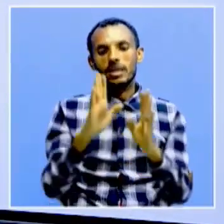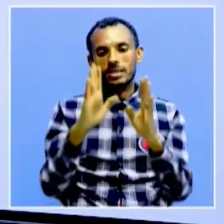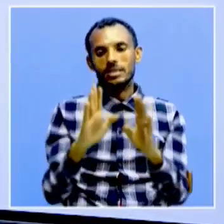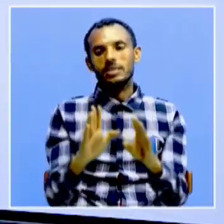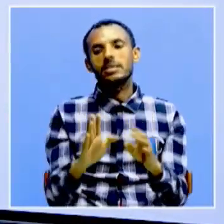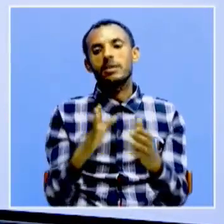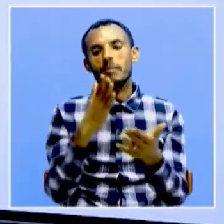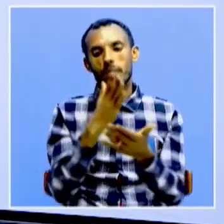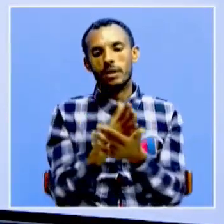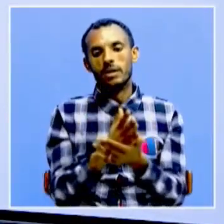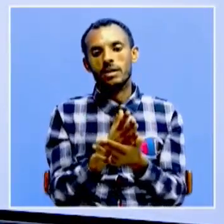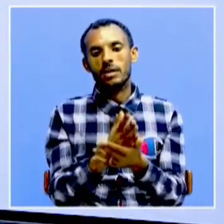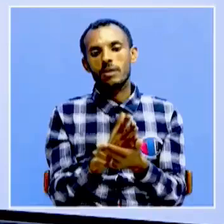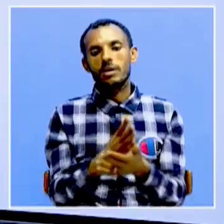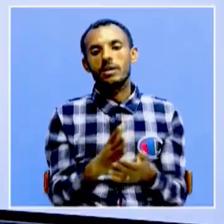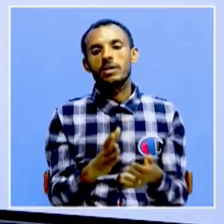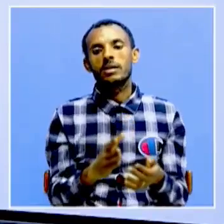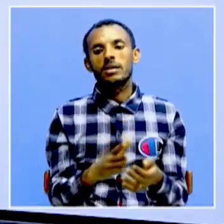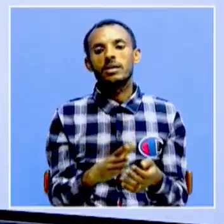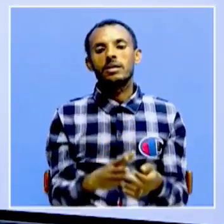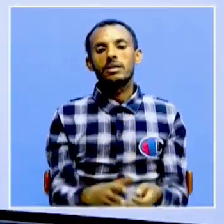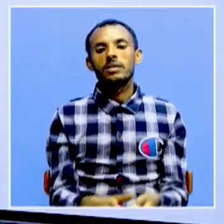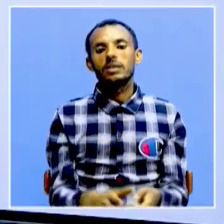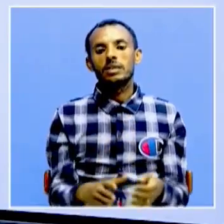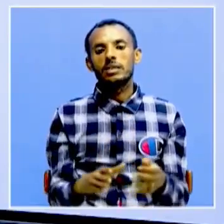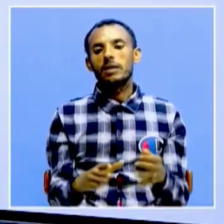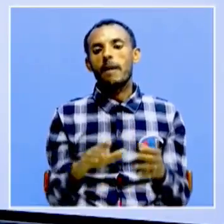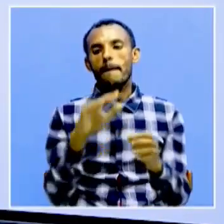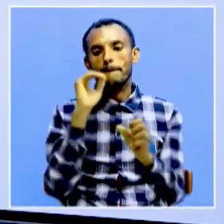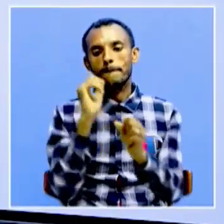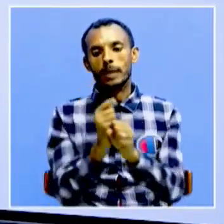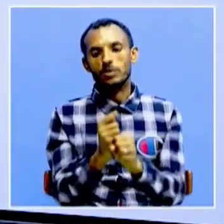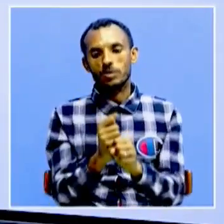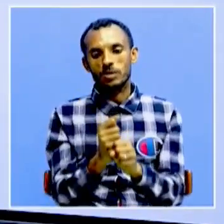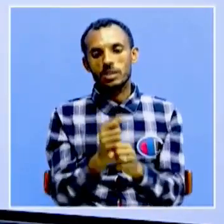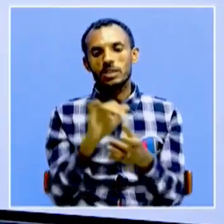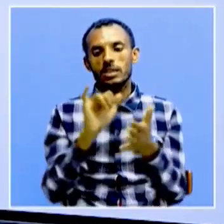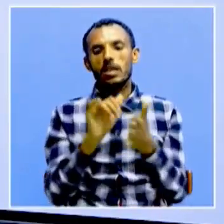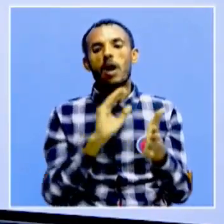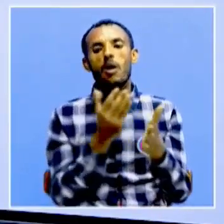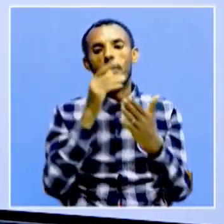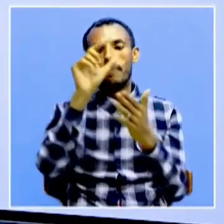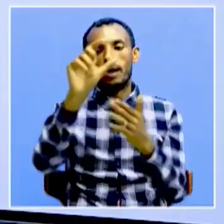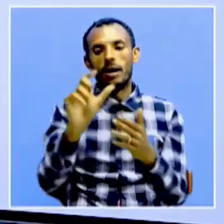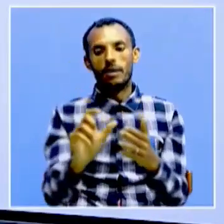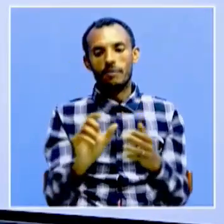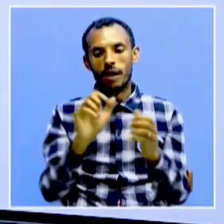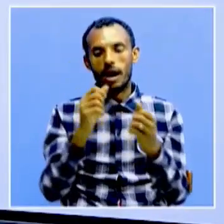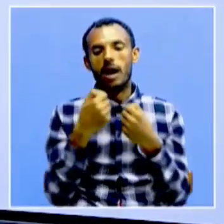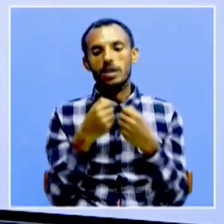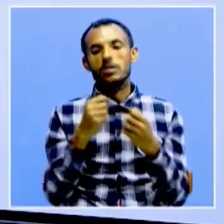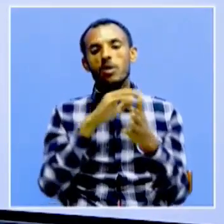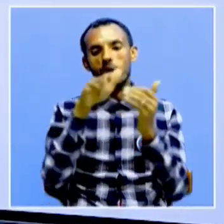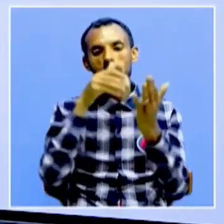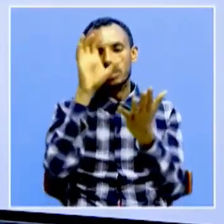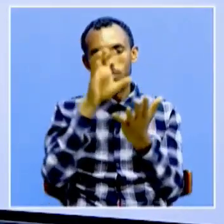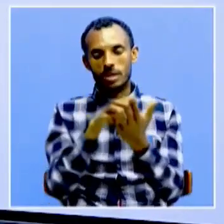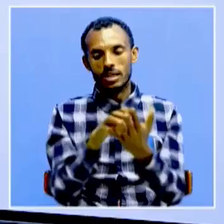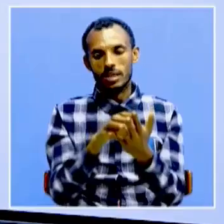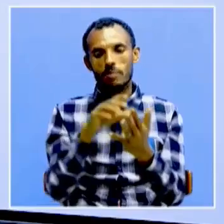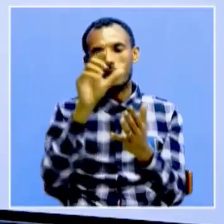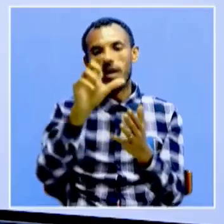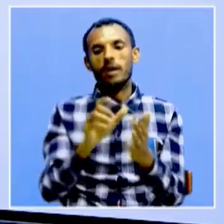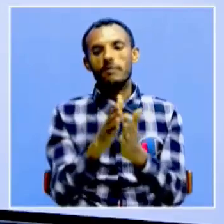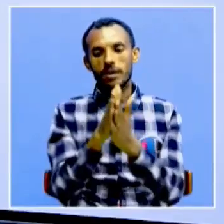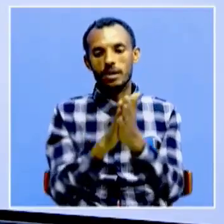now. We need to break it down. Just make sure that our paragraph has all the contents that a paragraph